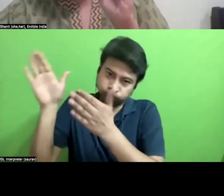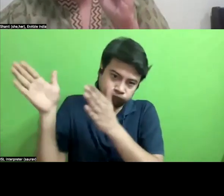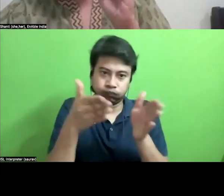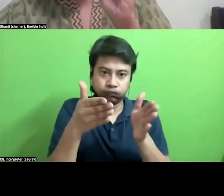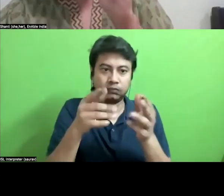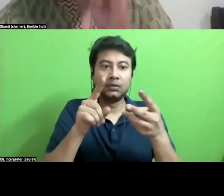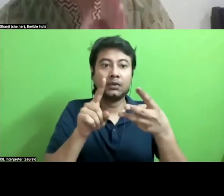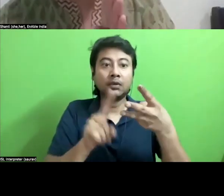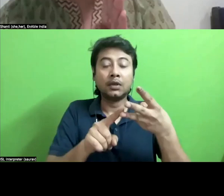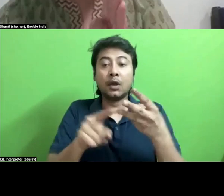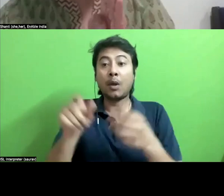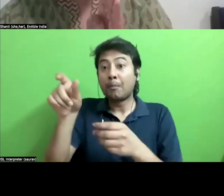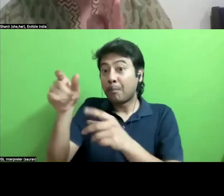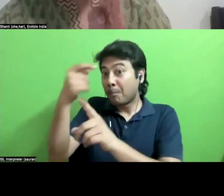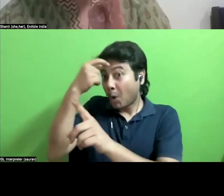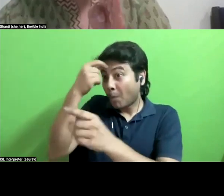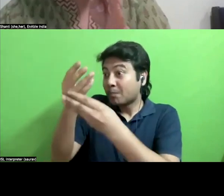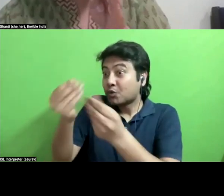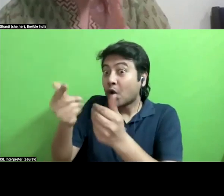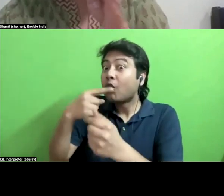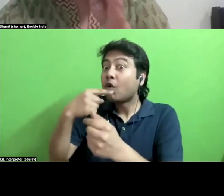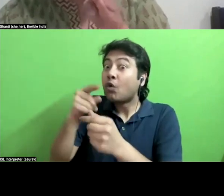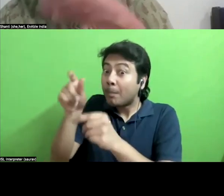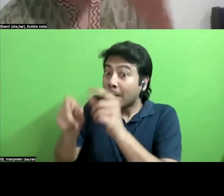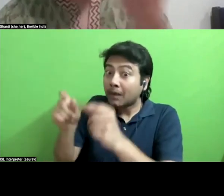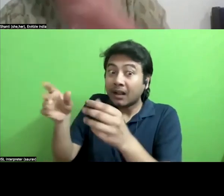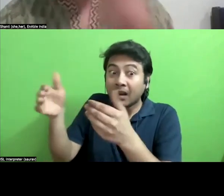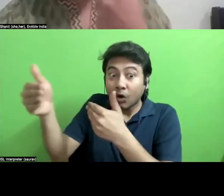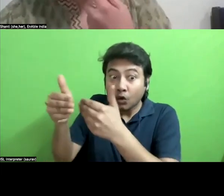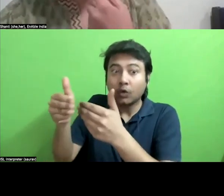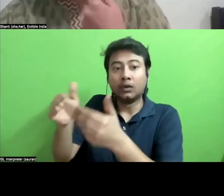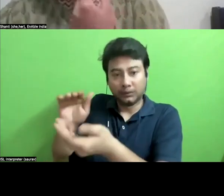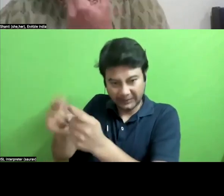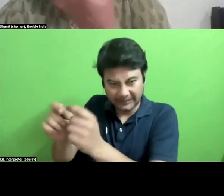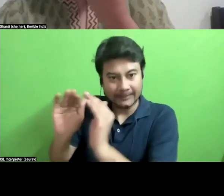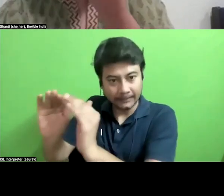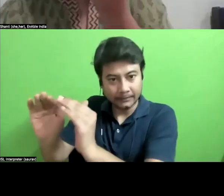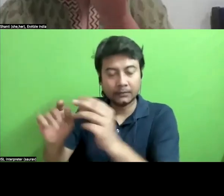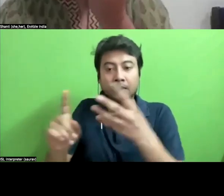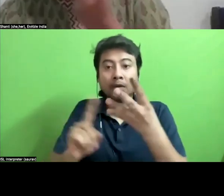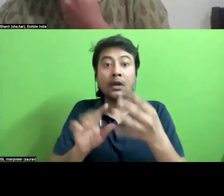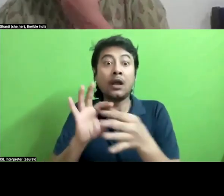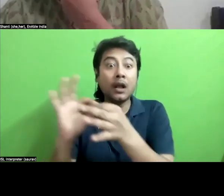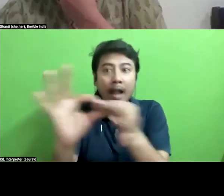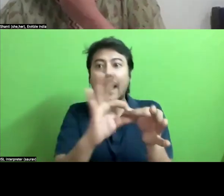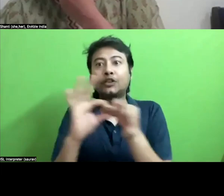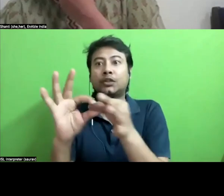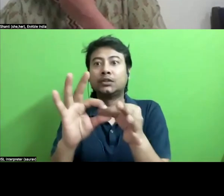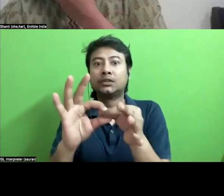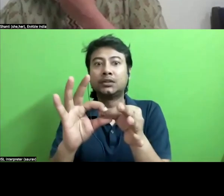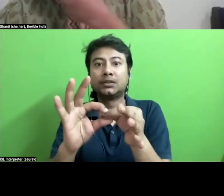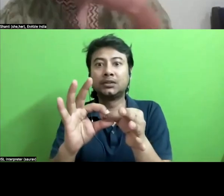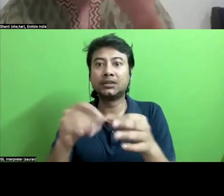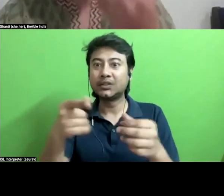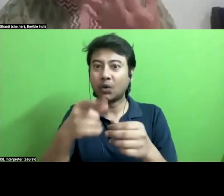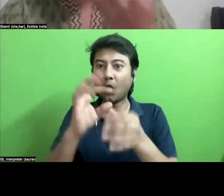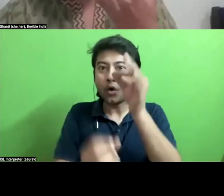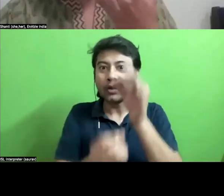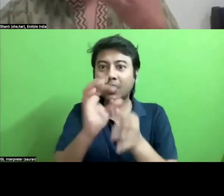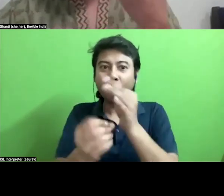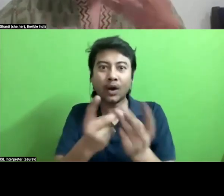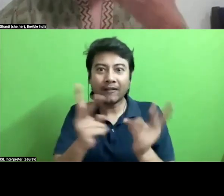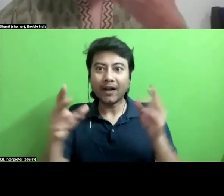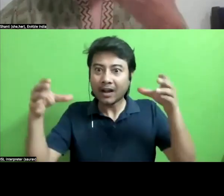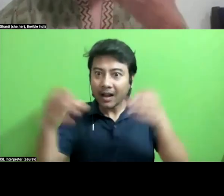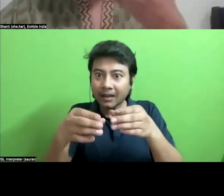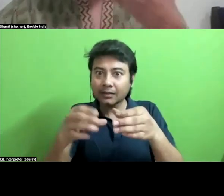solver, learning together collectively through connections, as many connections as we can form, which happens in collectives also, and changing